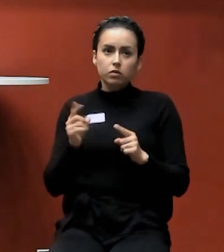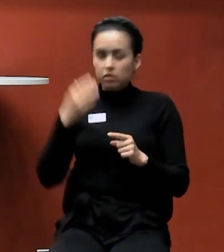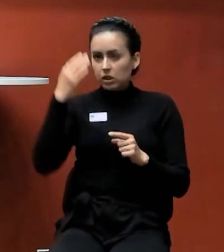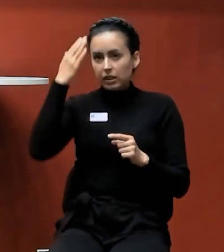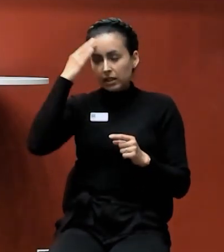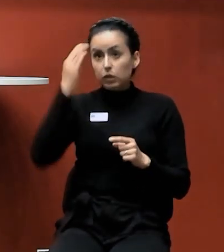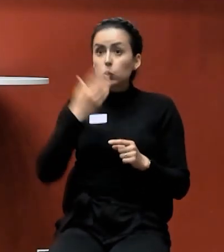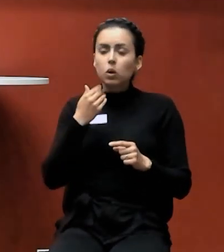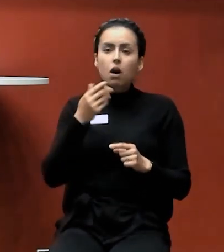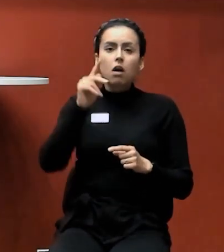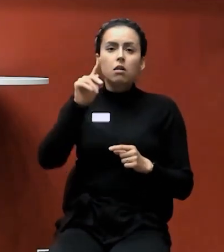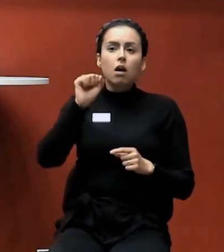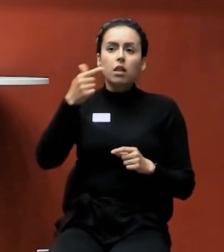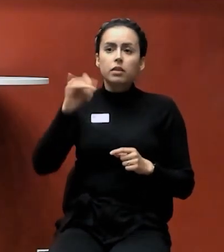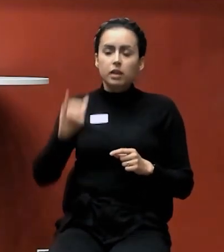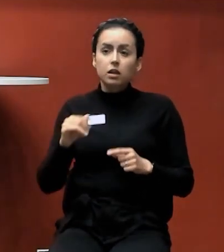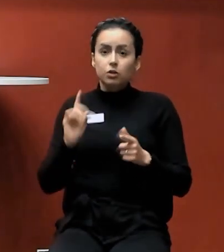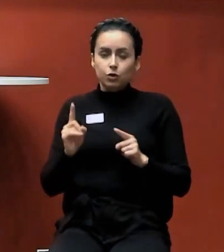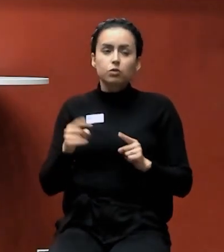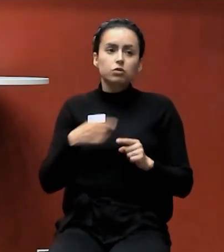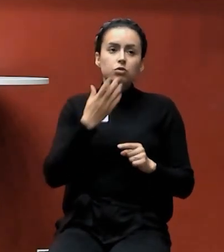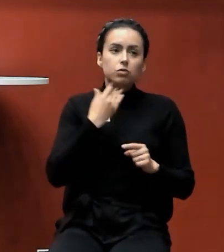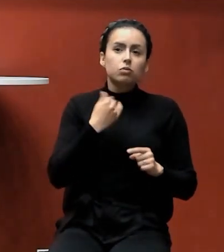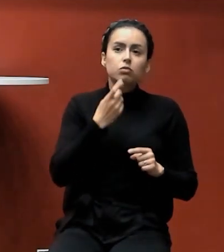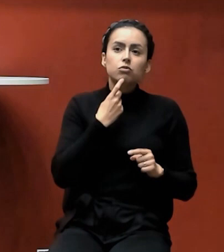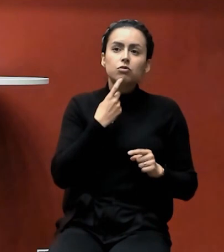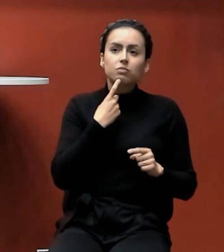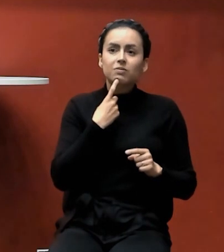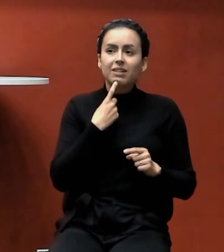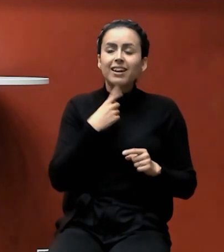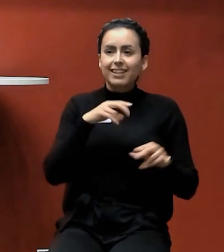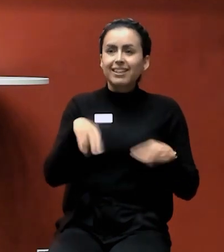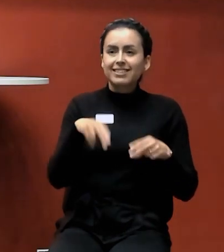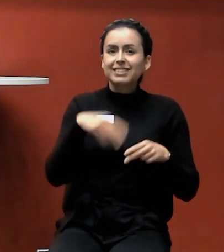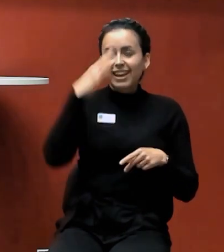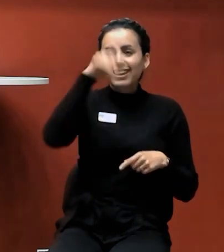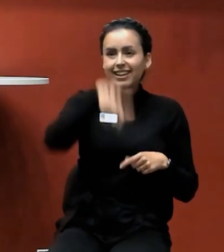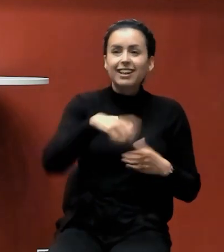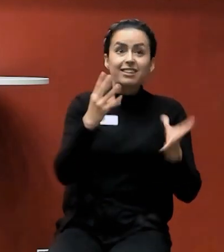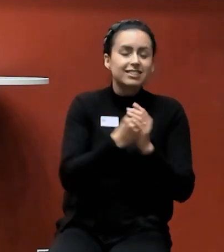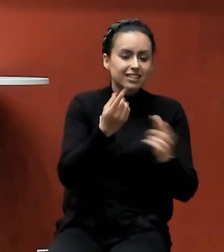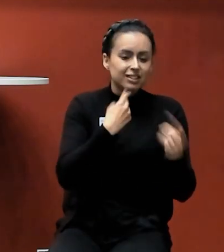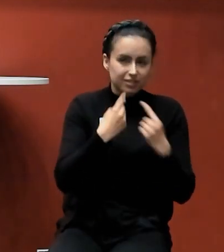to a dance person in Finland, they will know her name. No, I yes, they will.